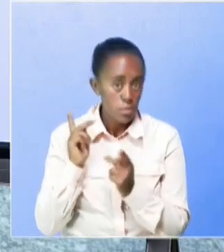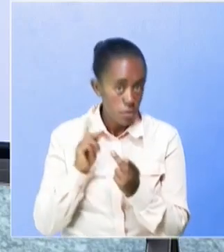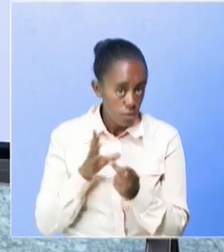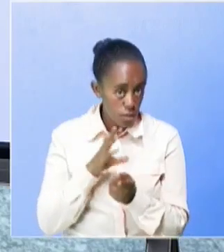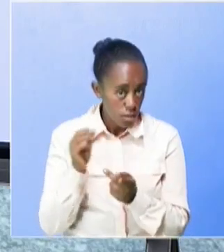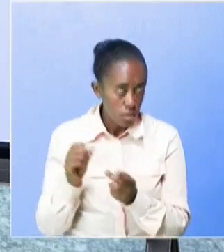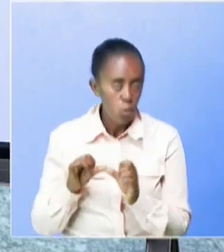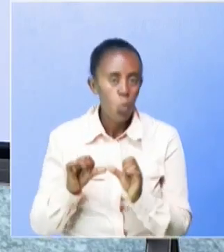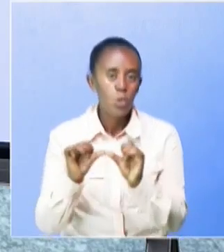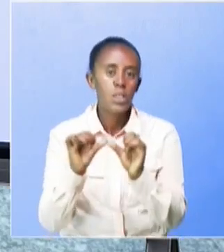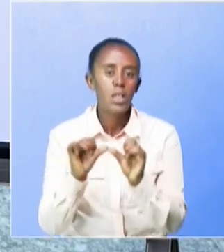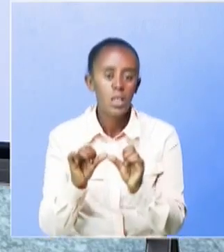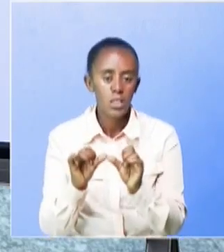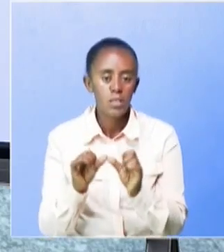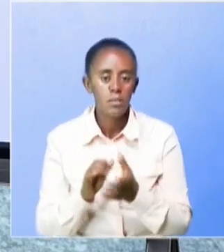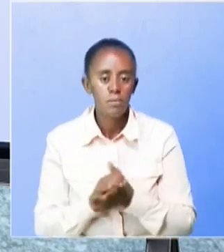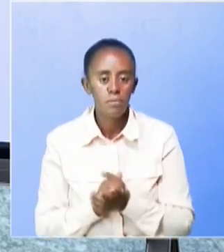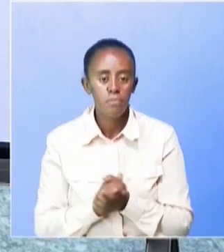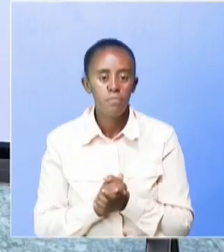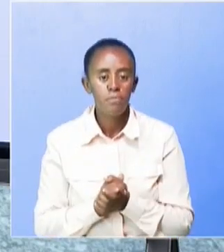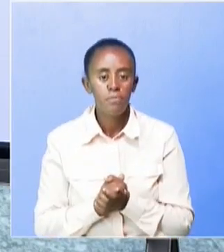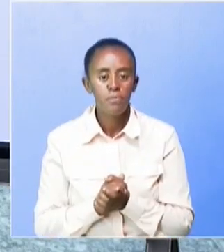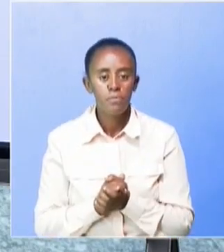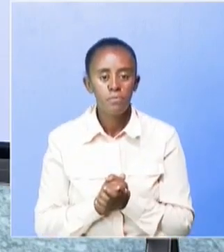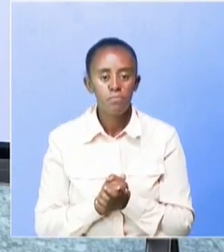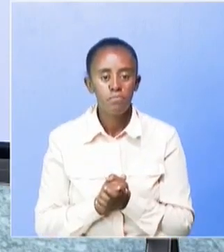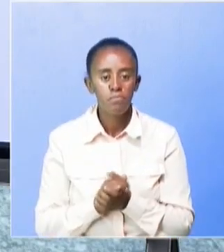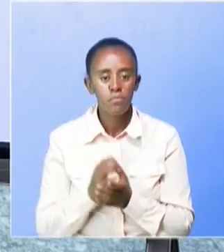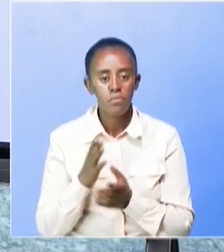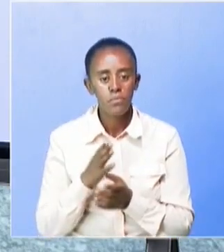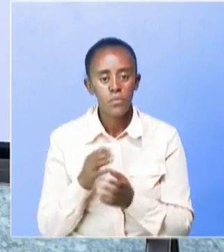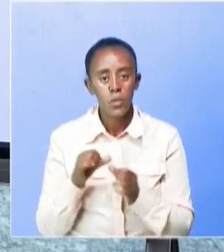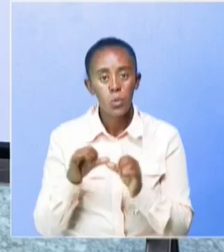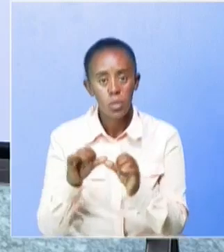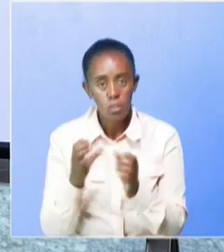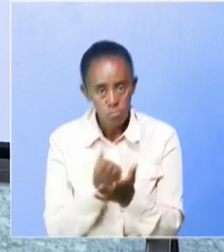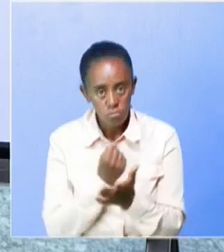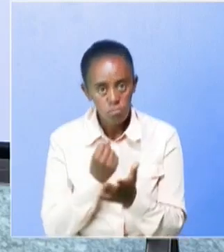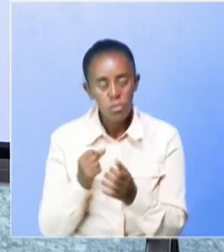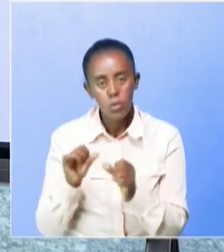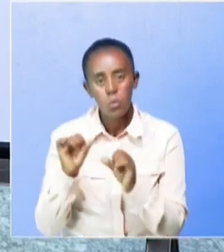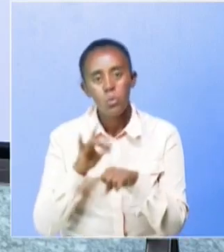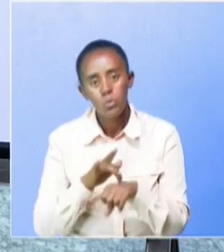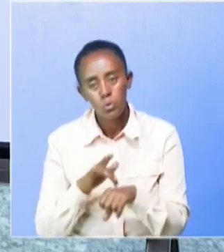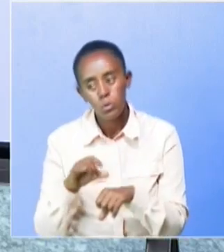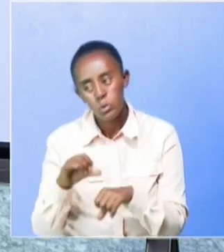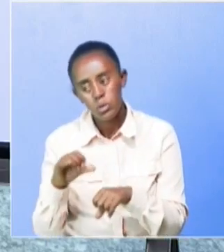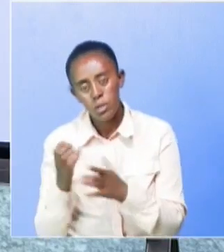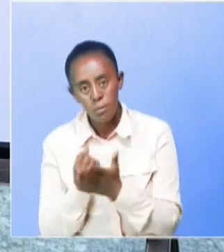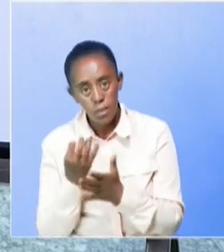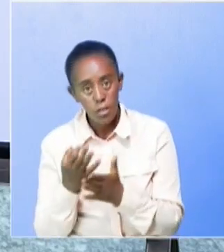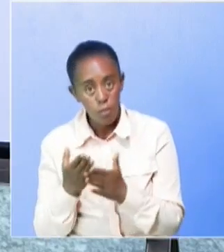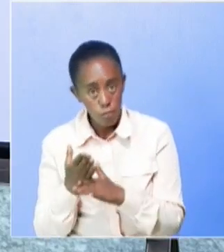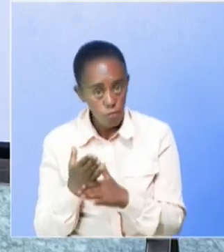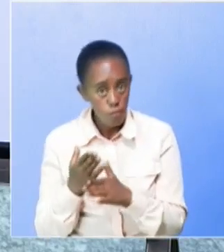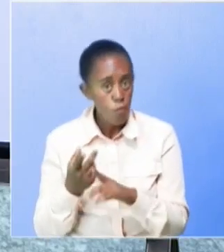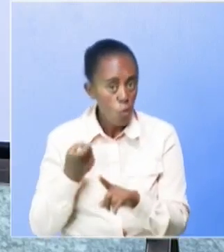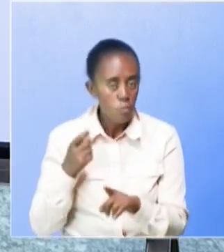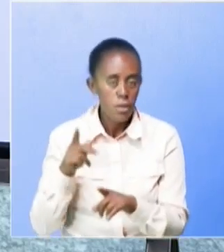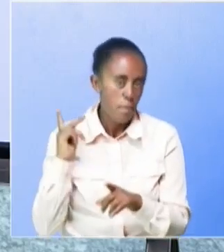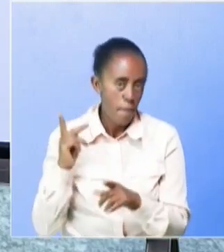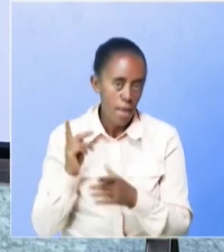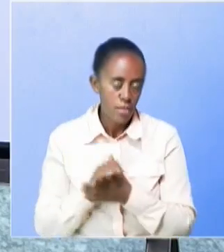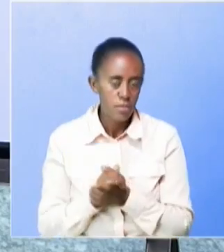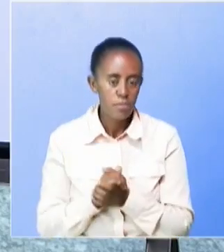and the continuous form of the past tense, okay? We take something from the continuous and we also take something from the past.